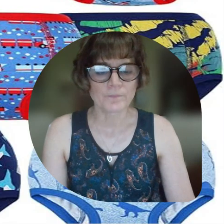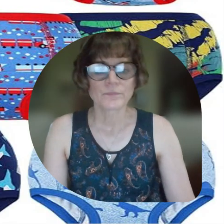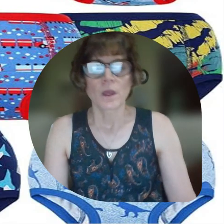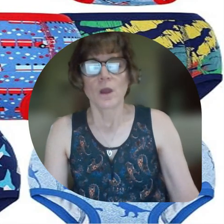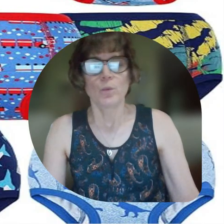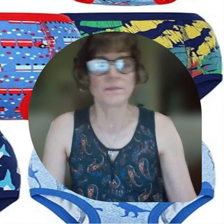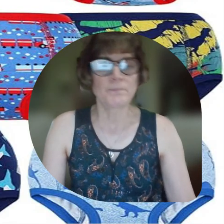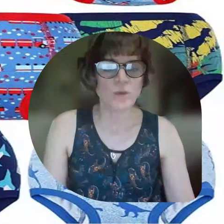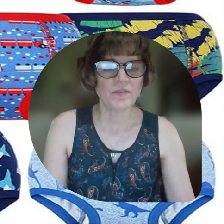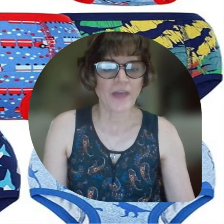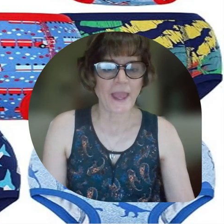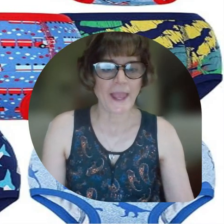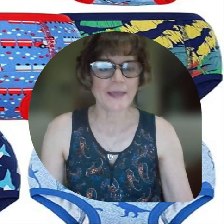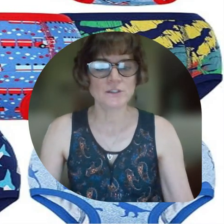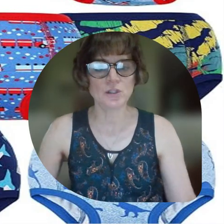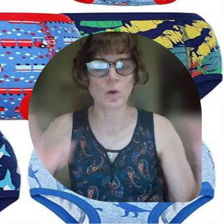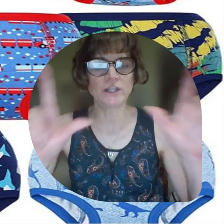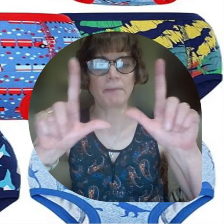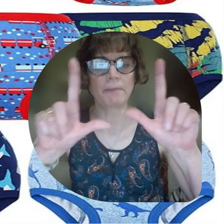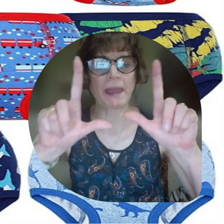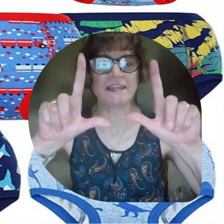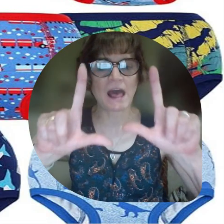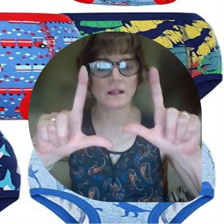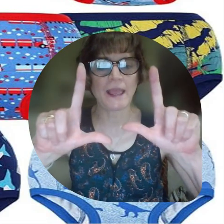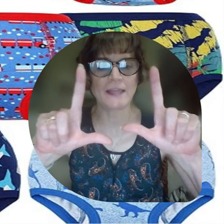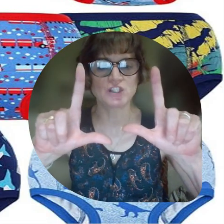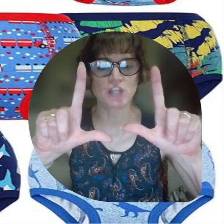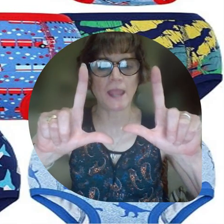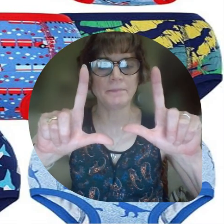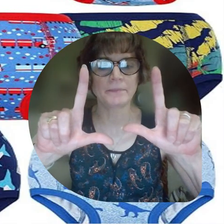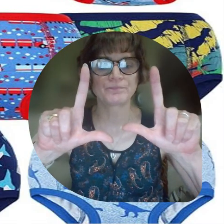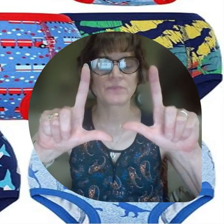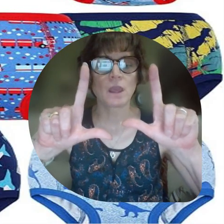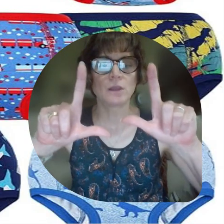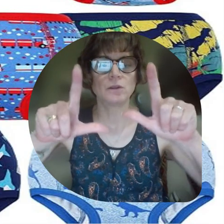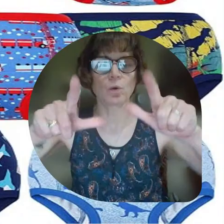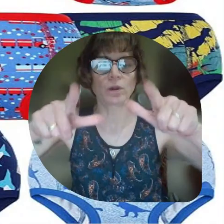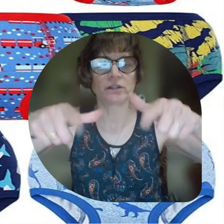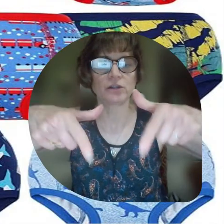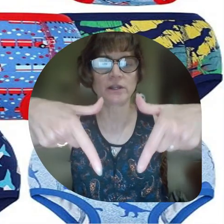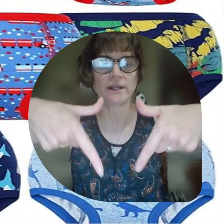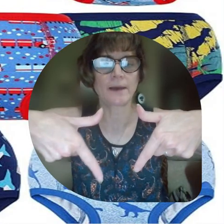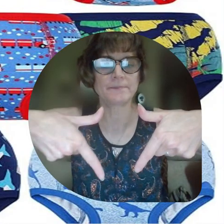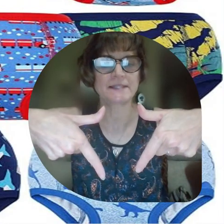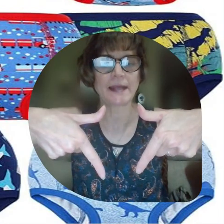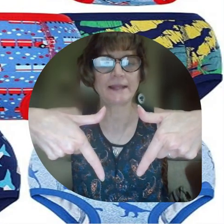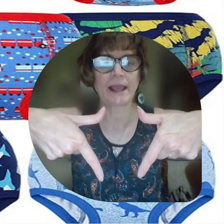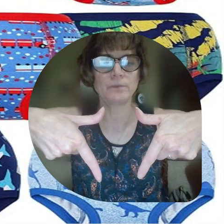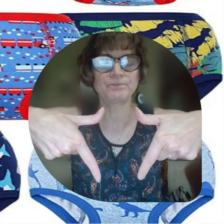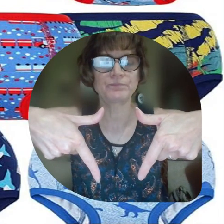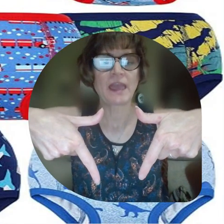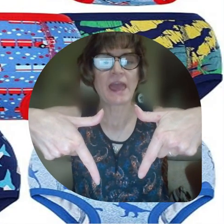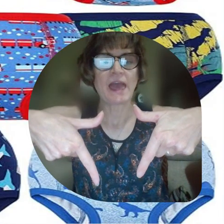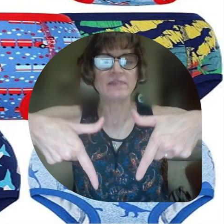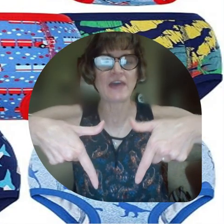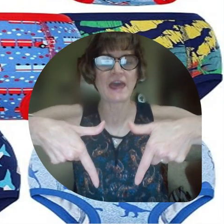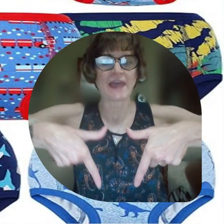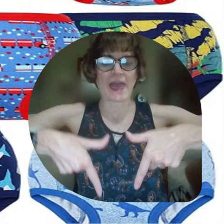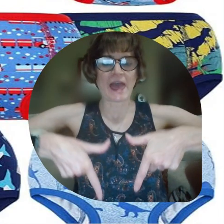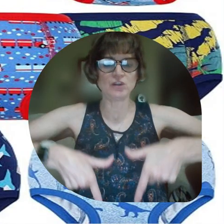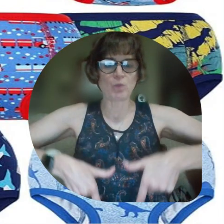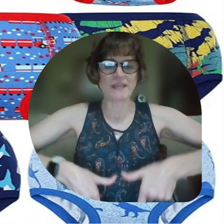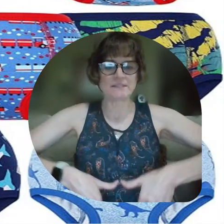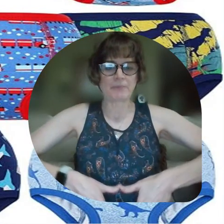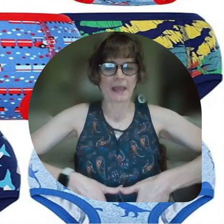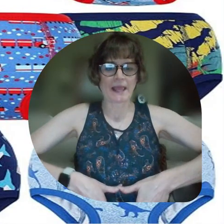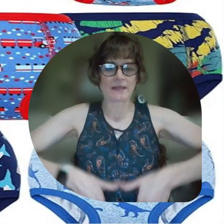Underwear. With both hands, you're going to make an L hand shape. You're going to turn it upside down. And then